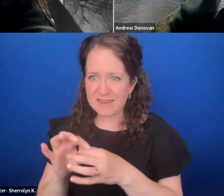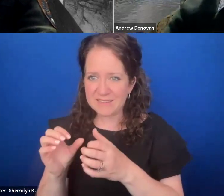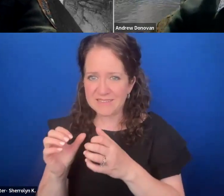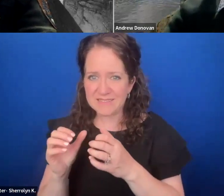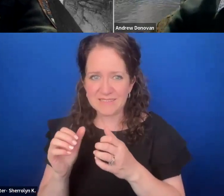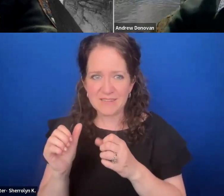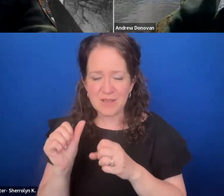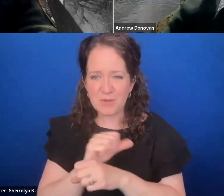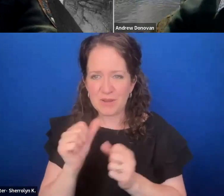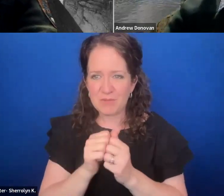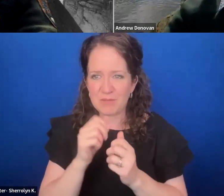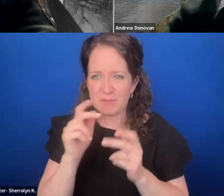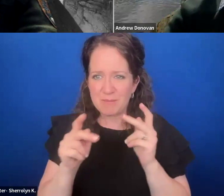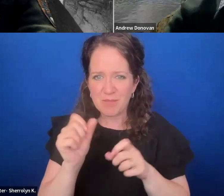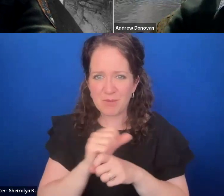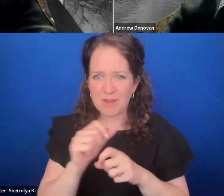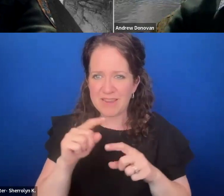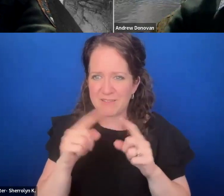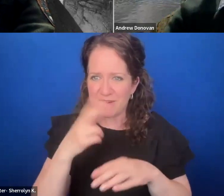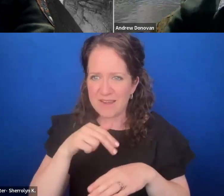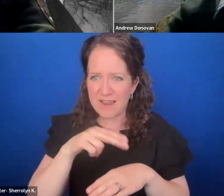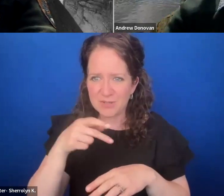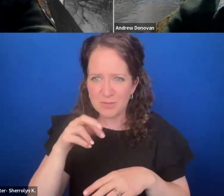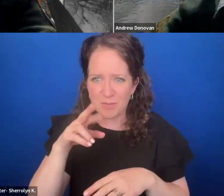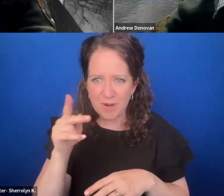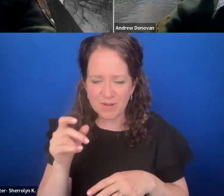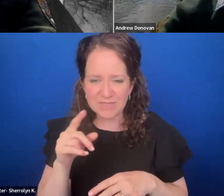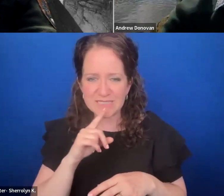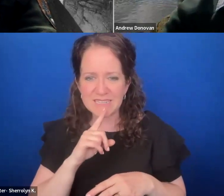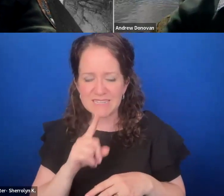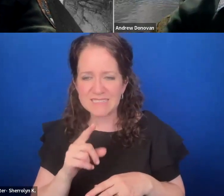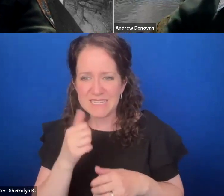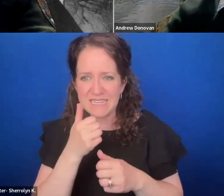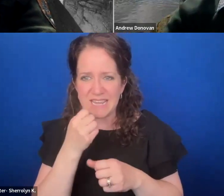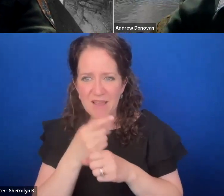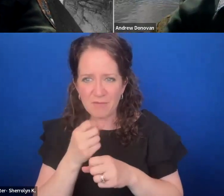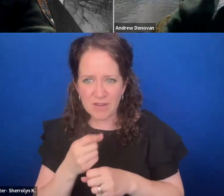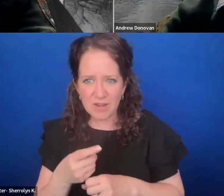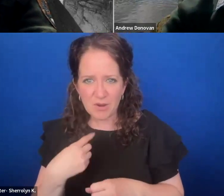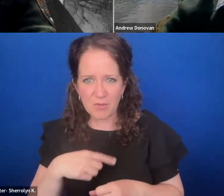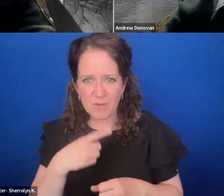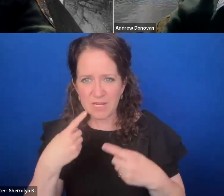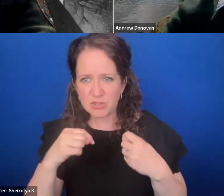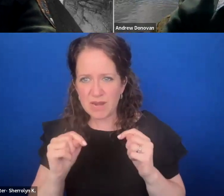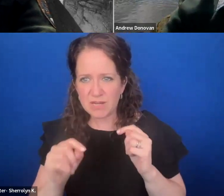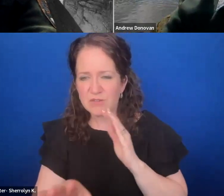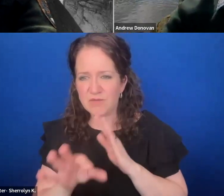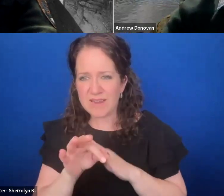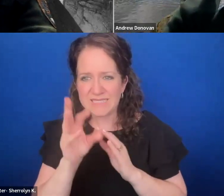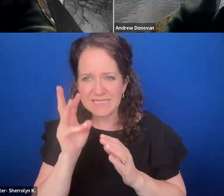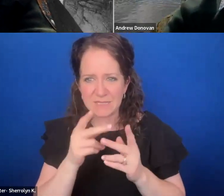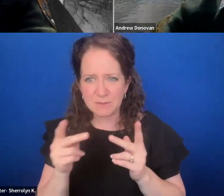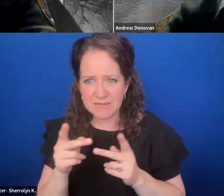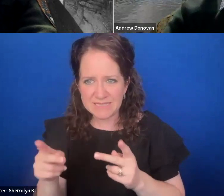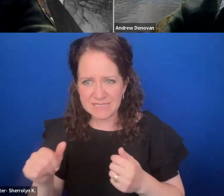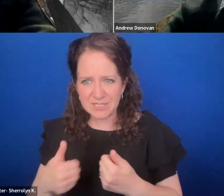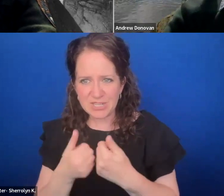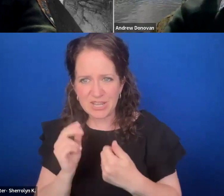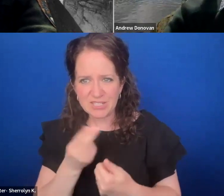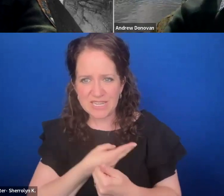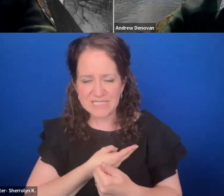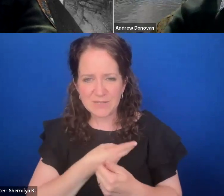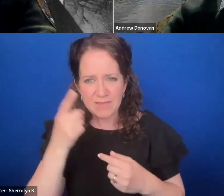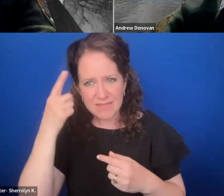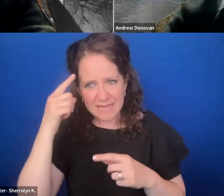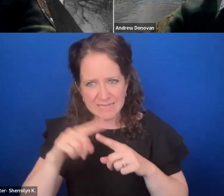parks is each year we try to find six places that will challenge us to think a little bit differently about the Blackstone